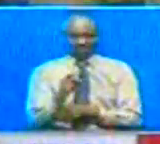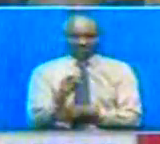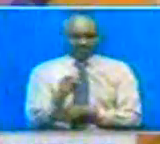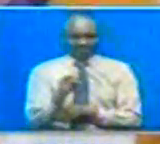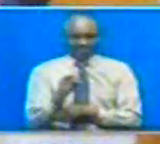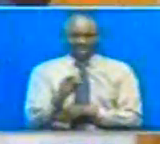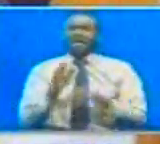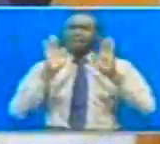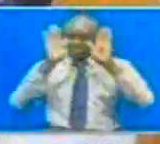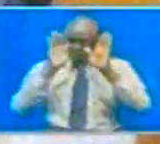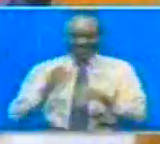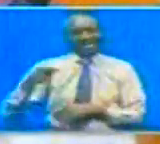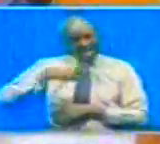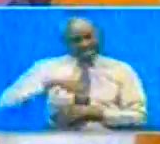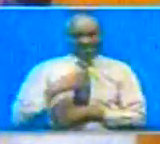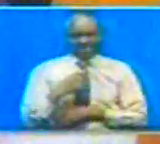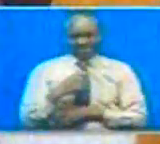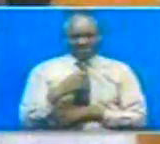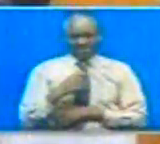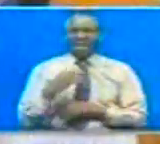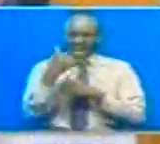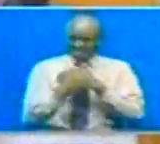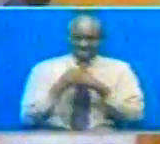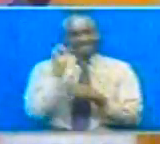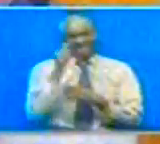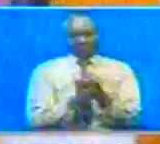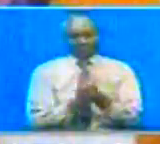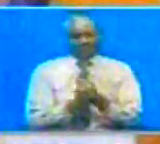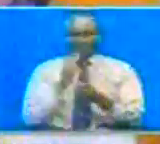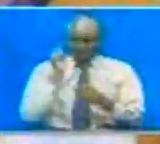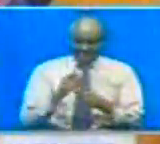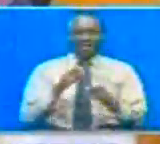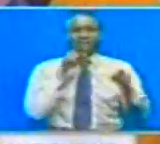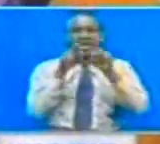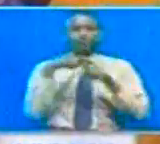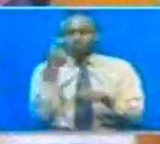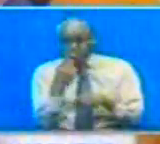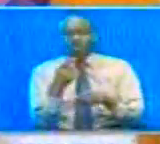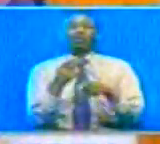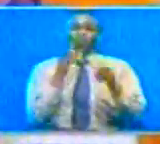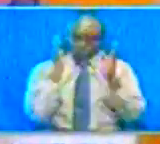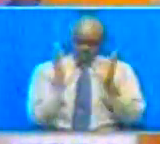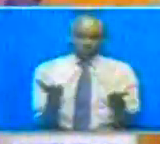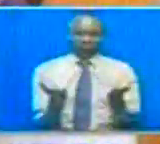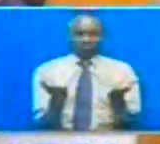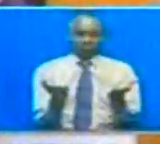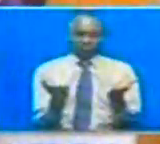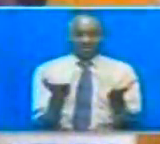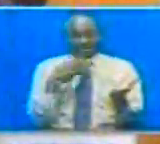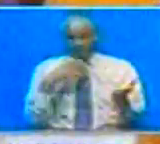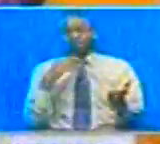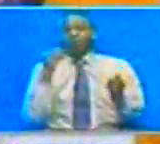important for us as a country to put the blame where it is. We